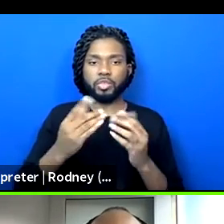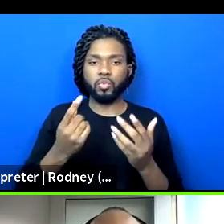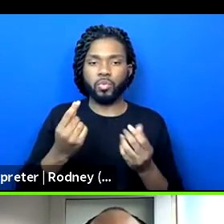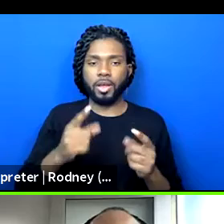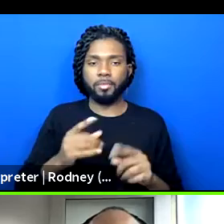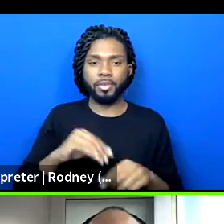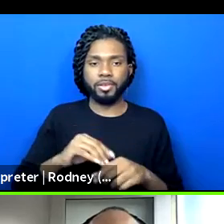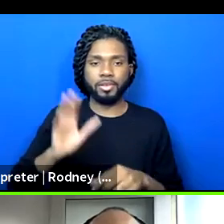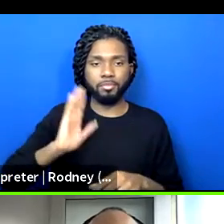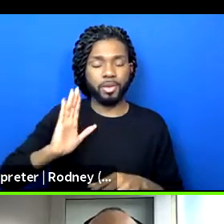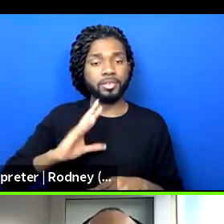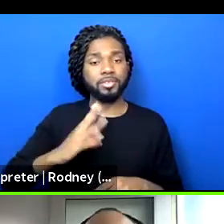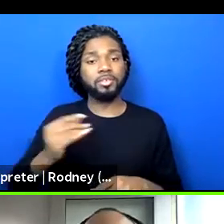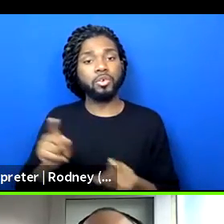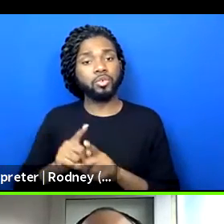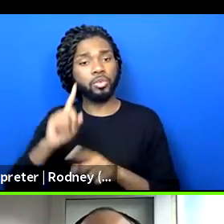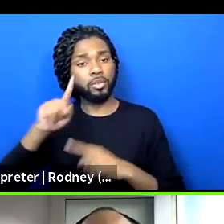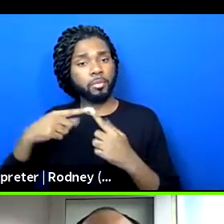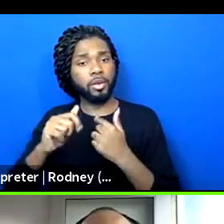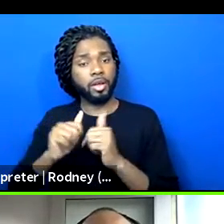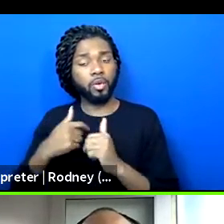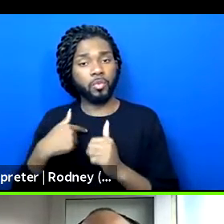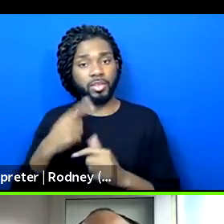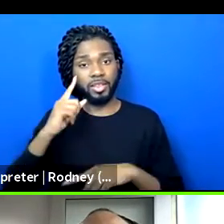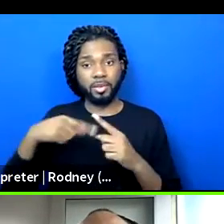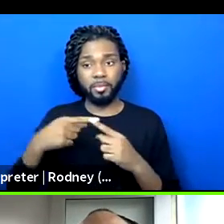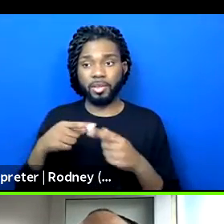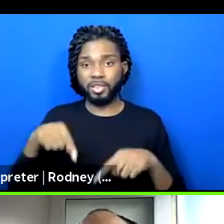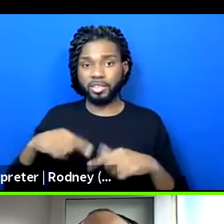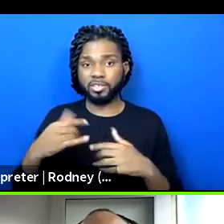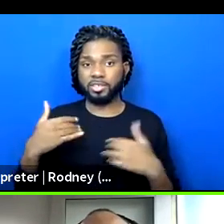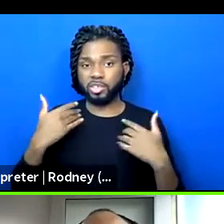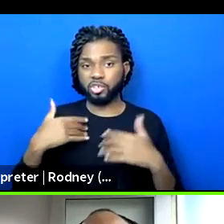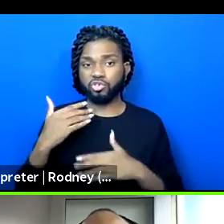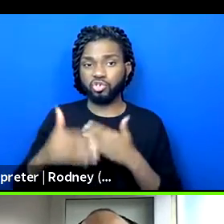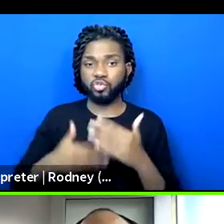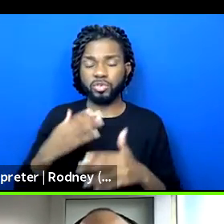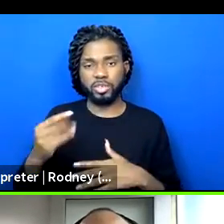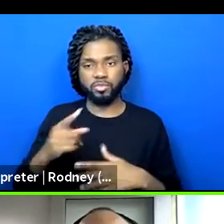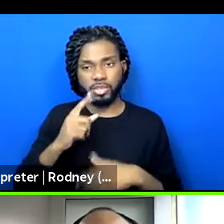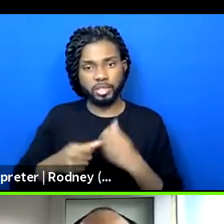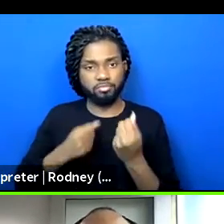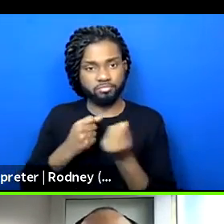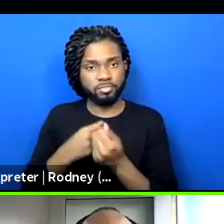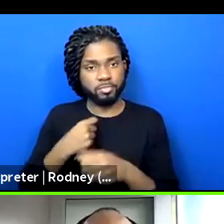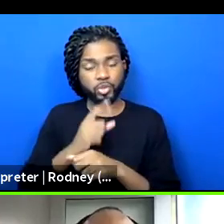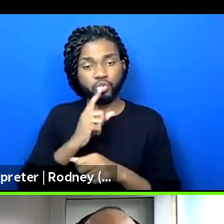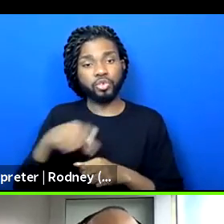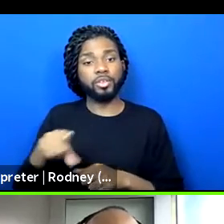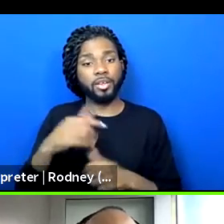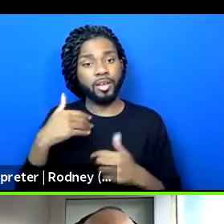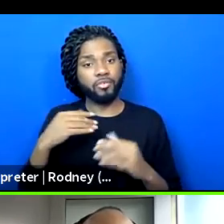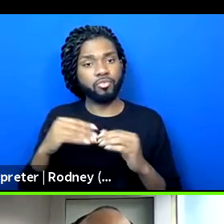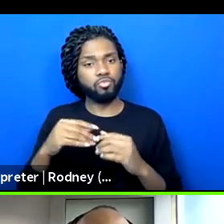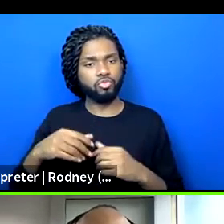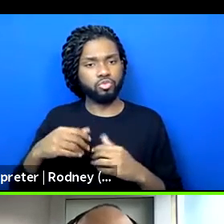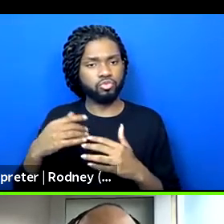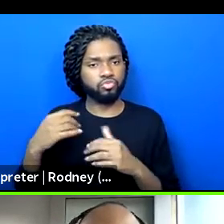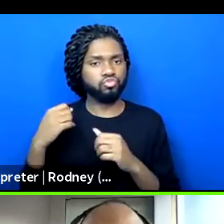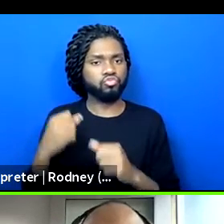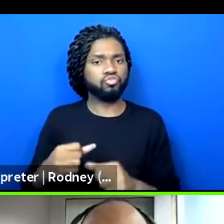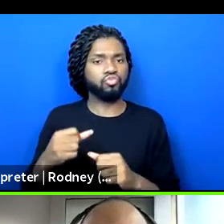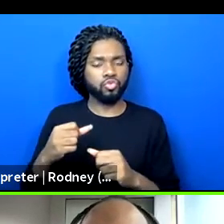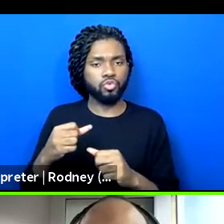we think about this younger generation and set them up so that they're in a much stronger position than they currently